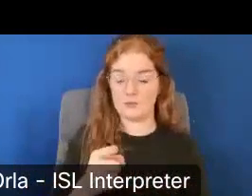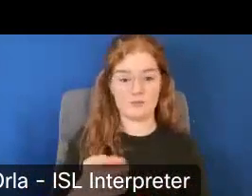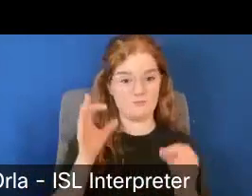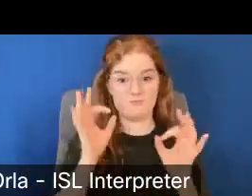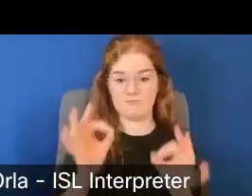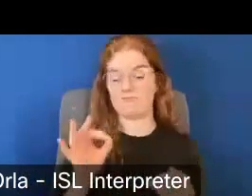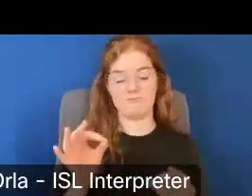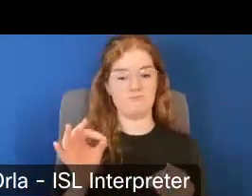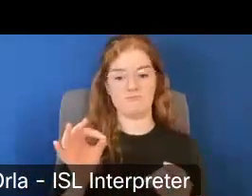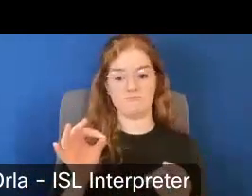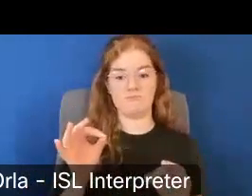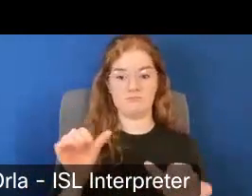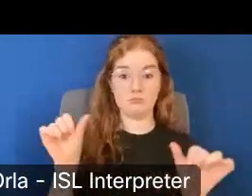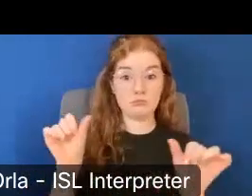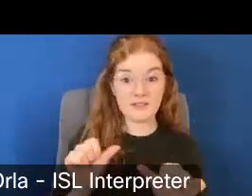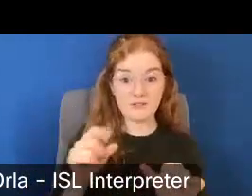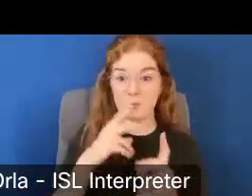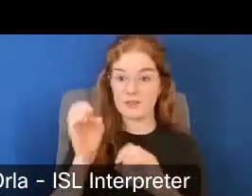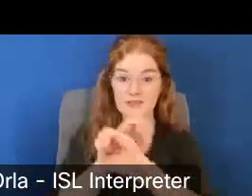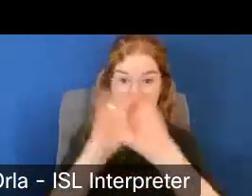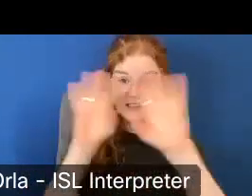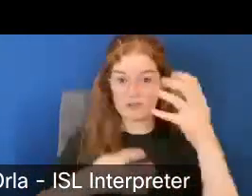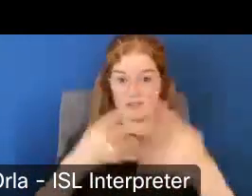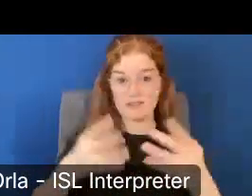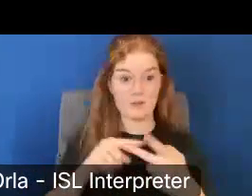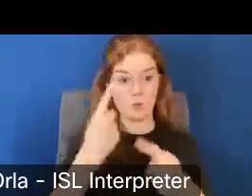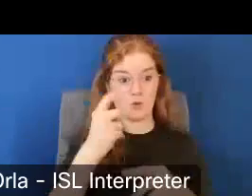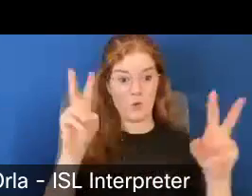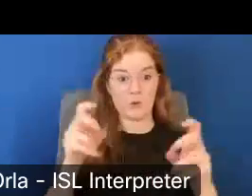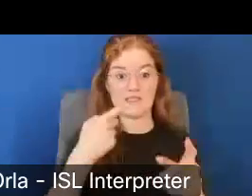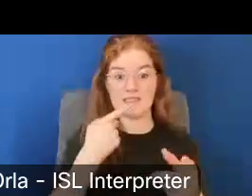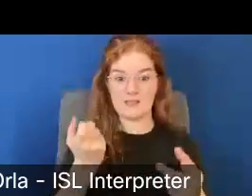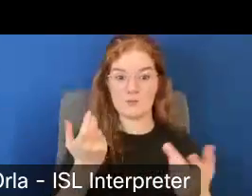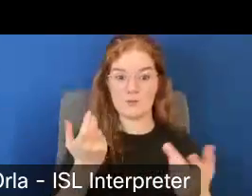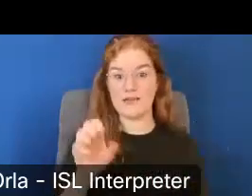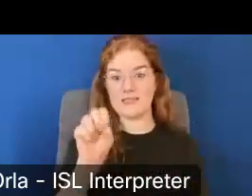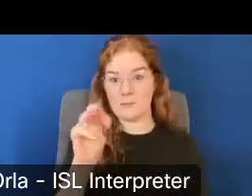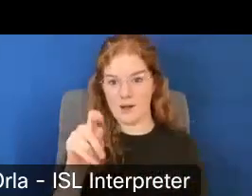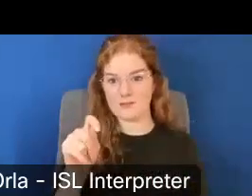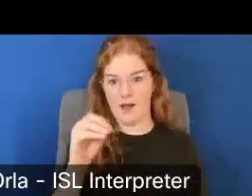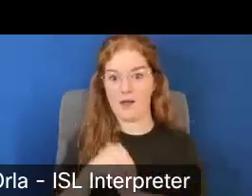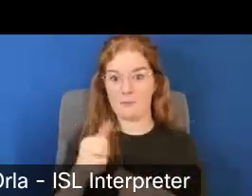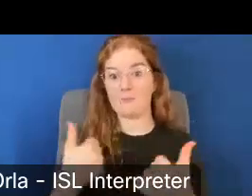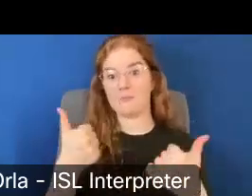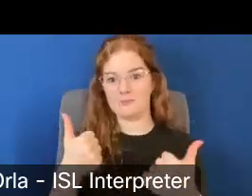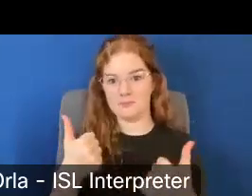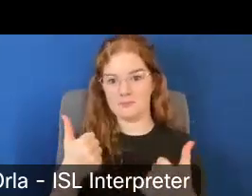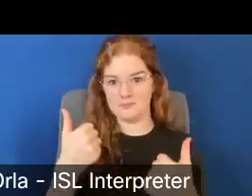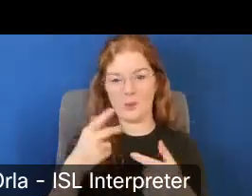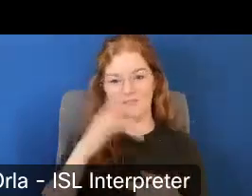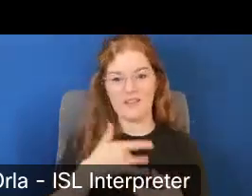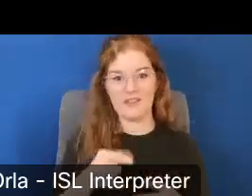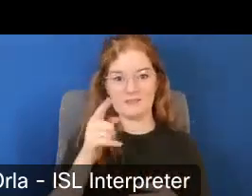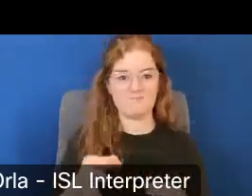very brief but very telling quote from a patient that said it was spot on. So I think that's a